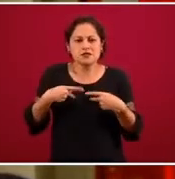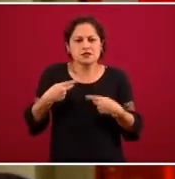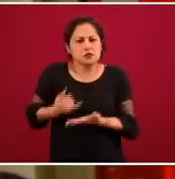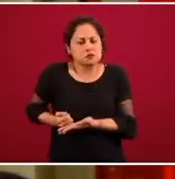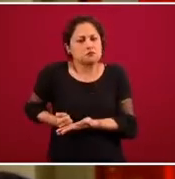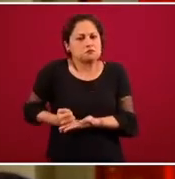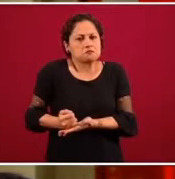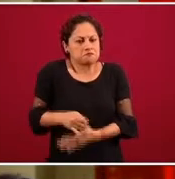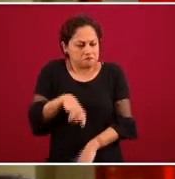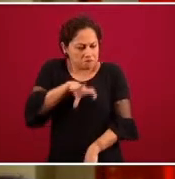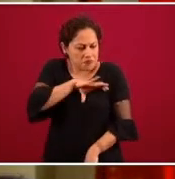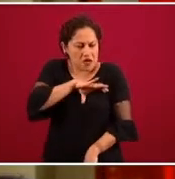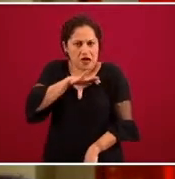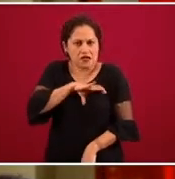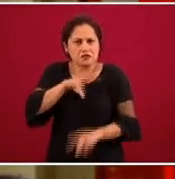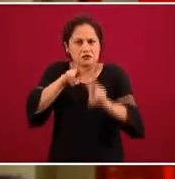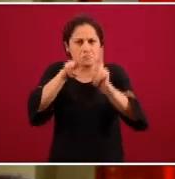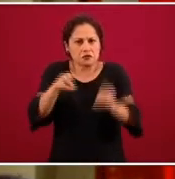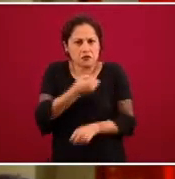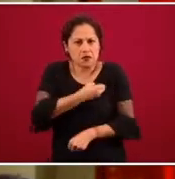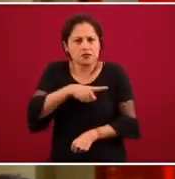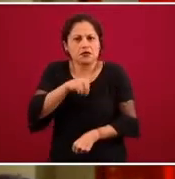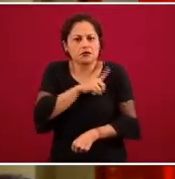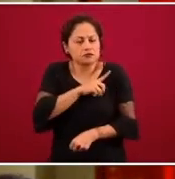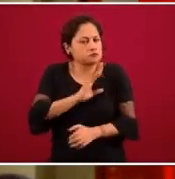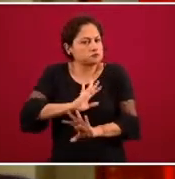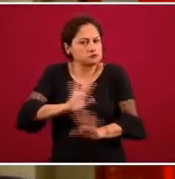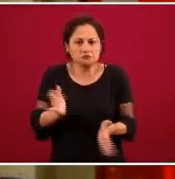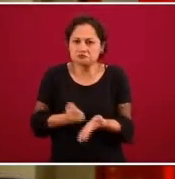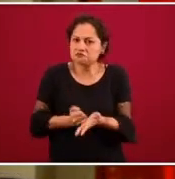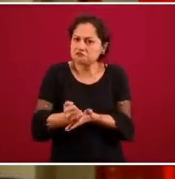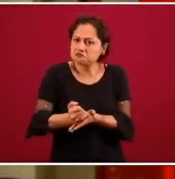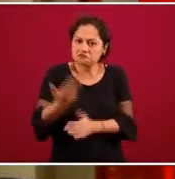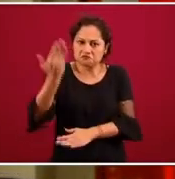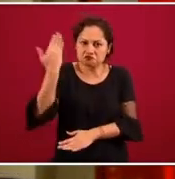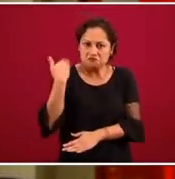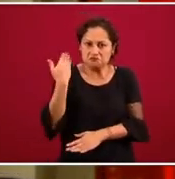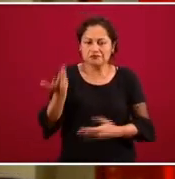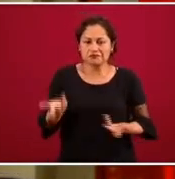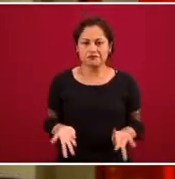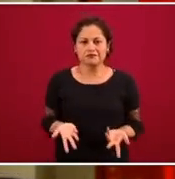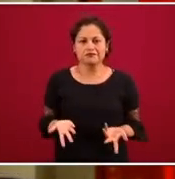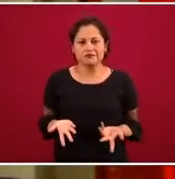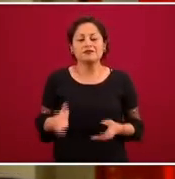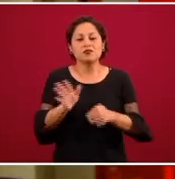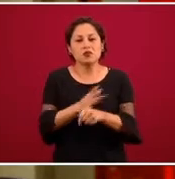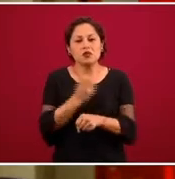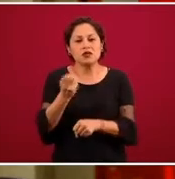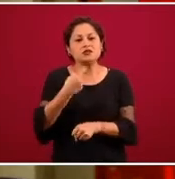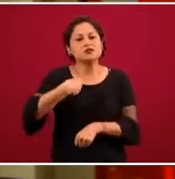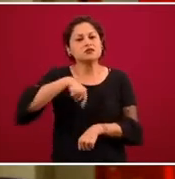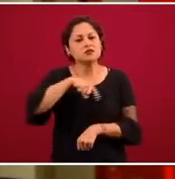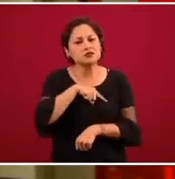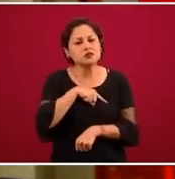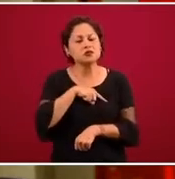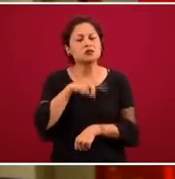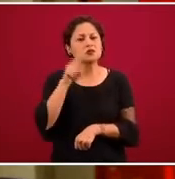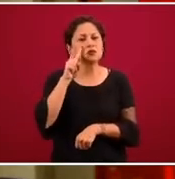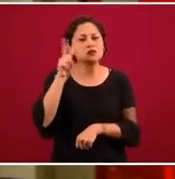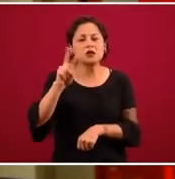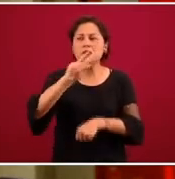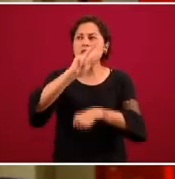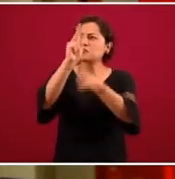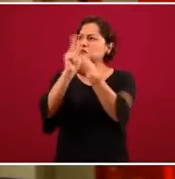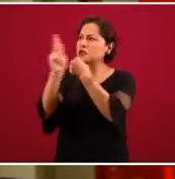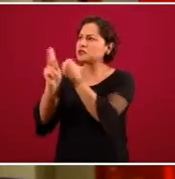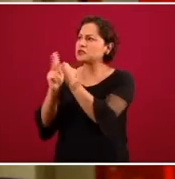humanity. In other countries, we have seen how health professionals, you